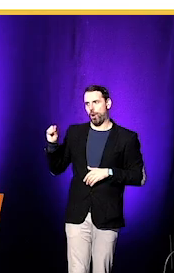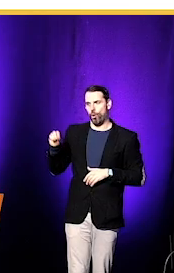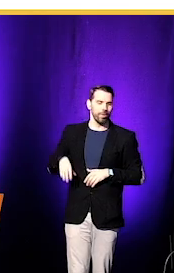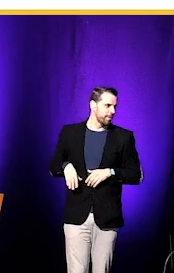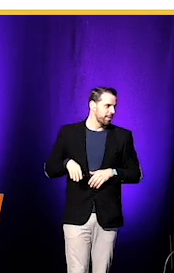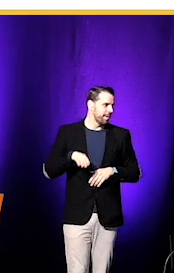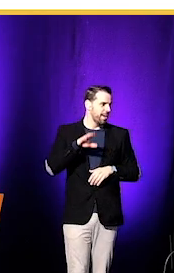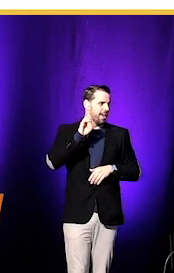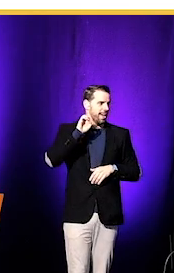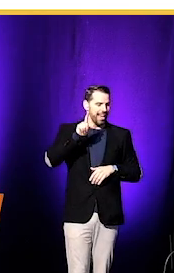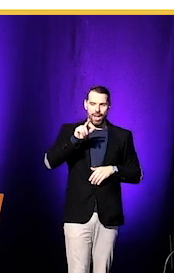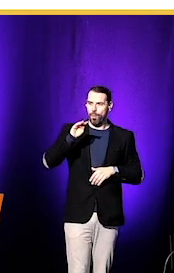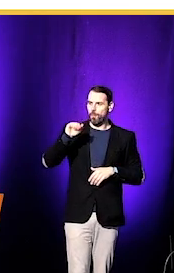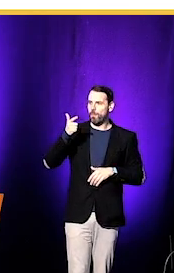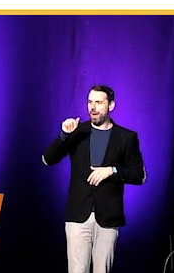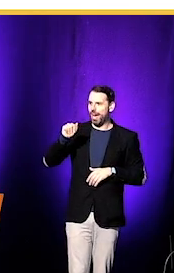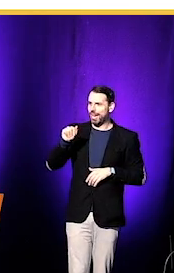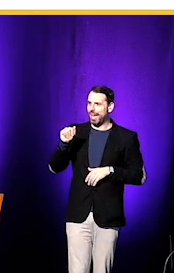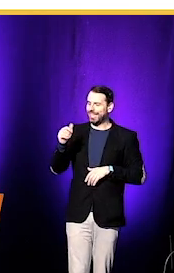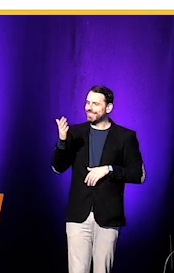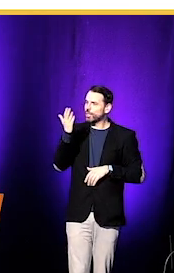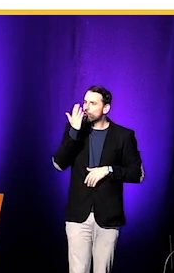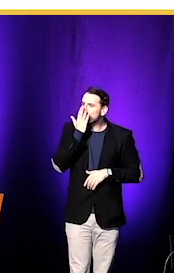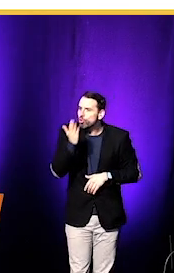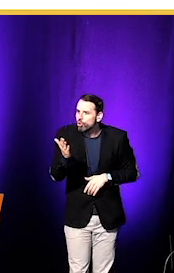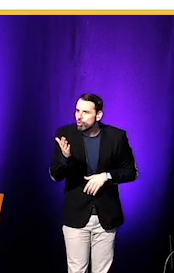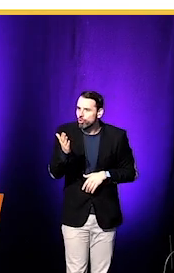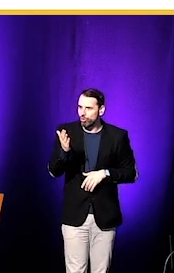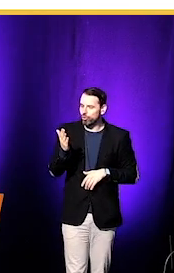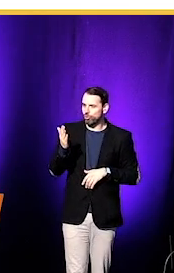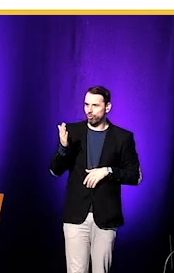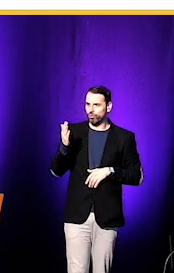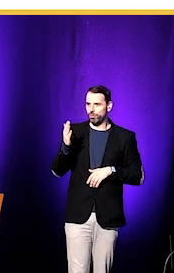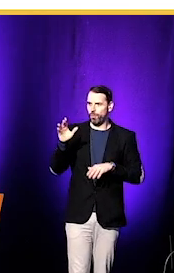is a benevolent entity.